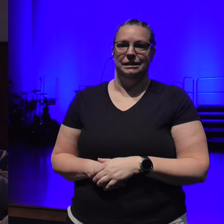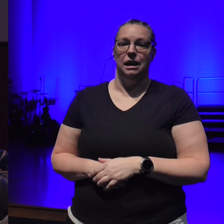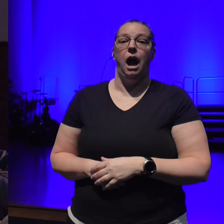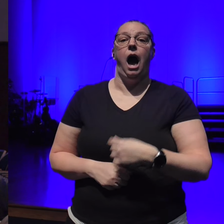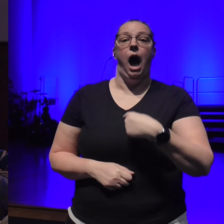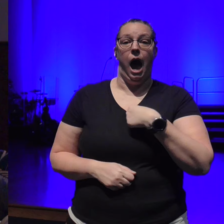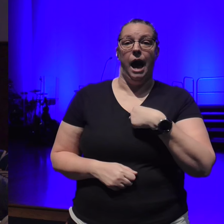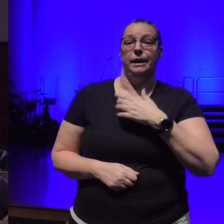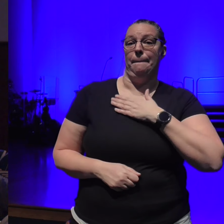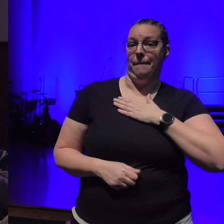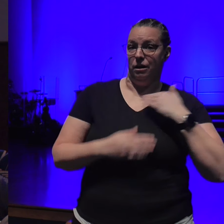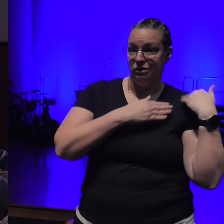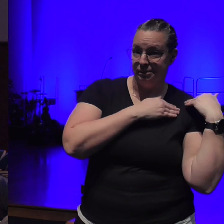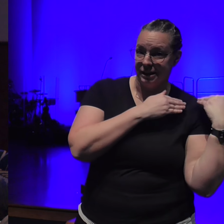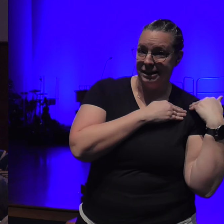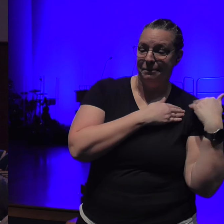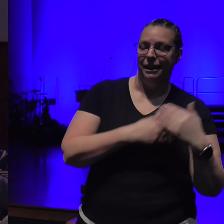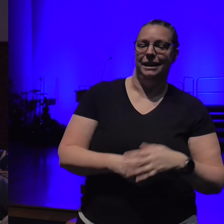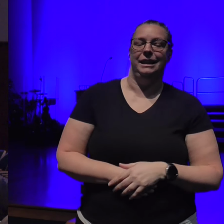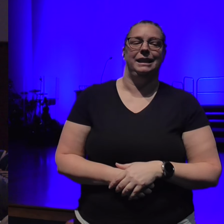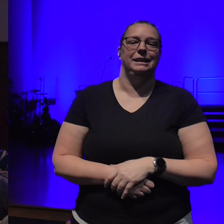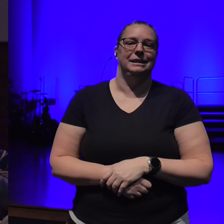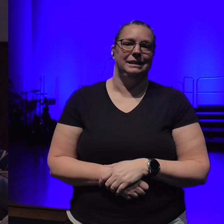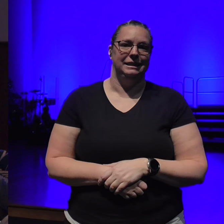I am my responsibility.